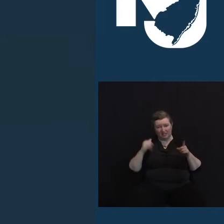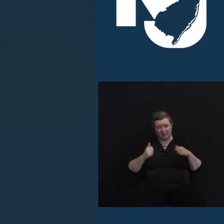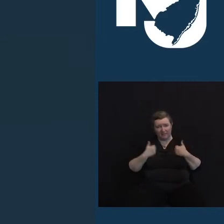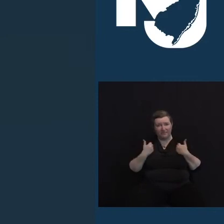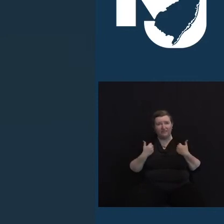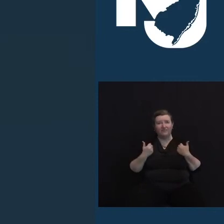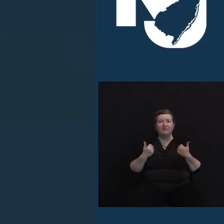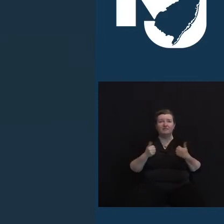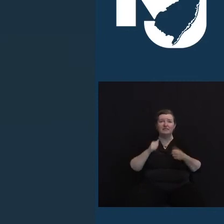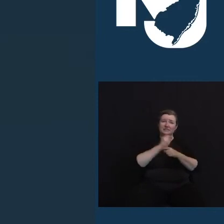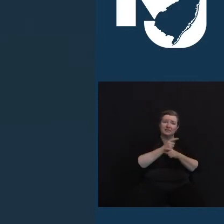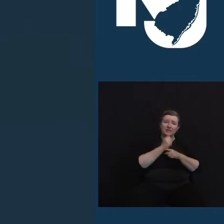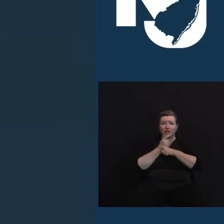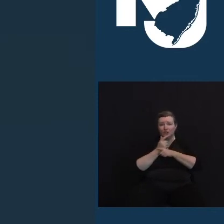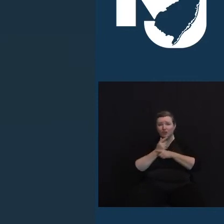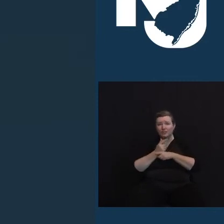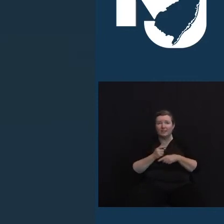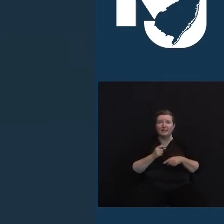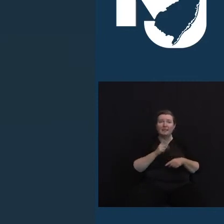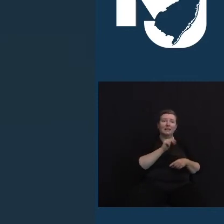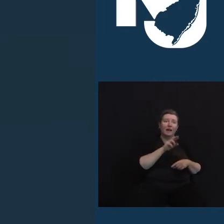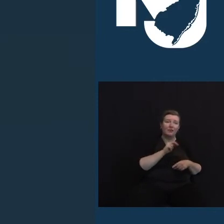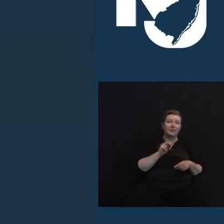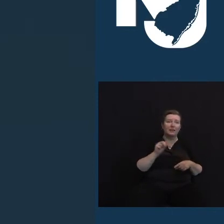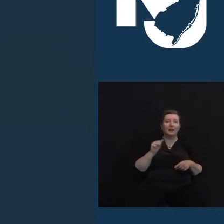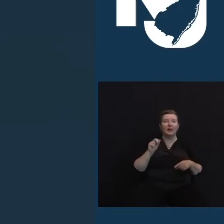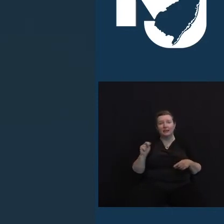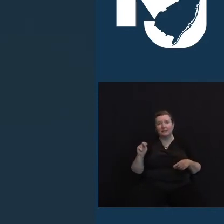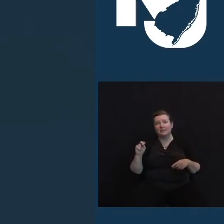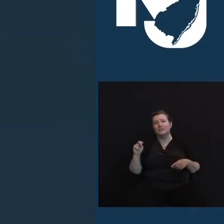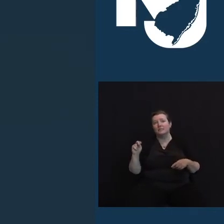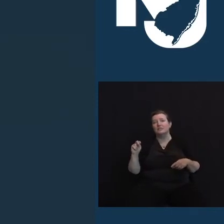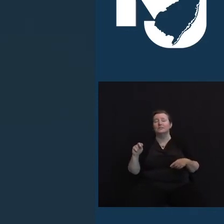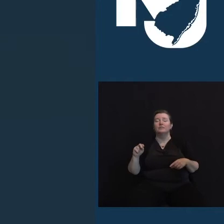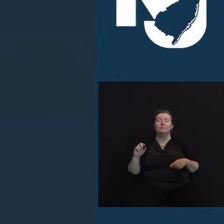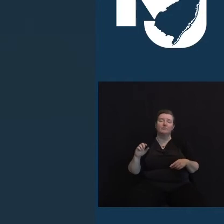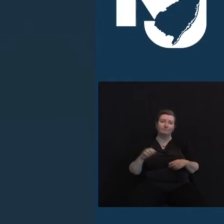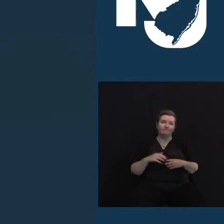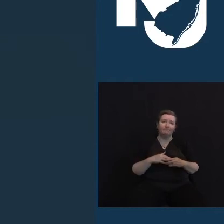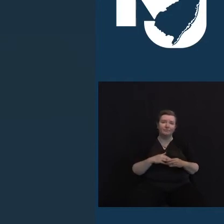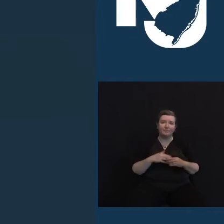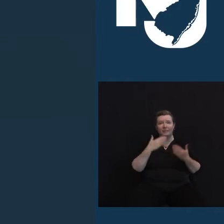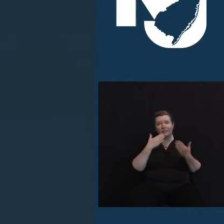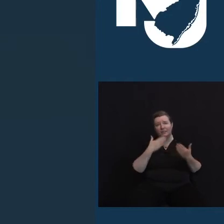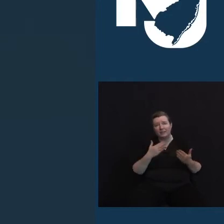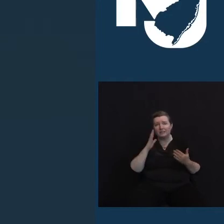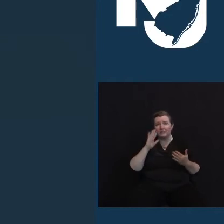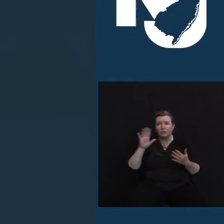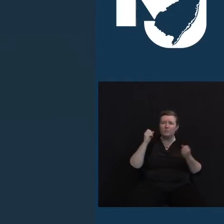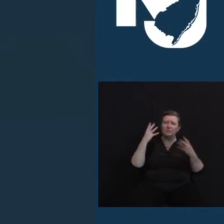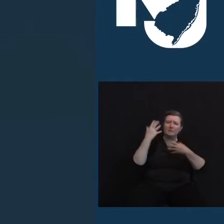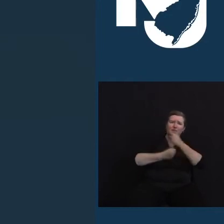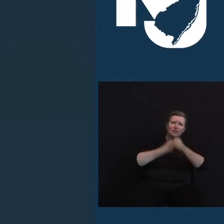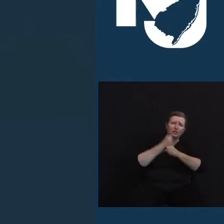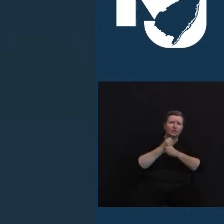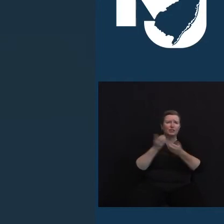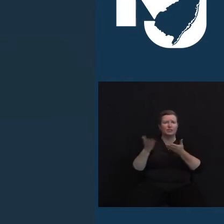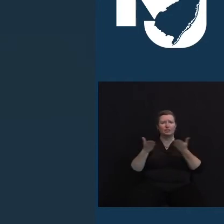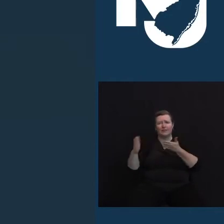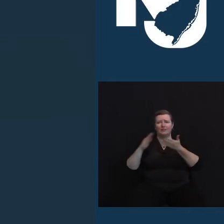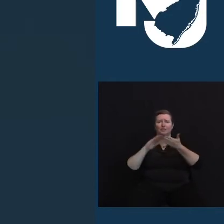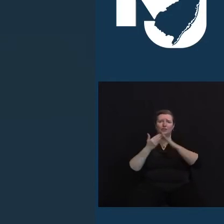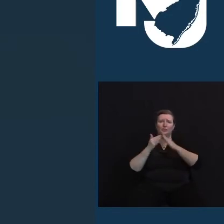siblings, Karen, Ann, and Frank, and their families. We commend and thank Tony for a lifetime of service to his community and our